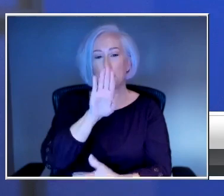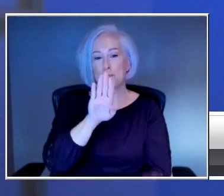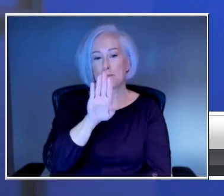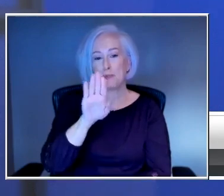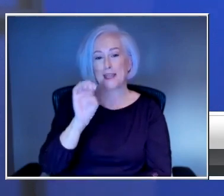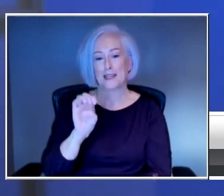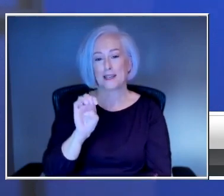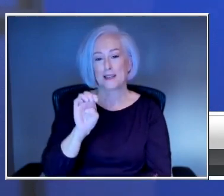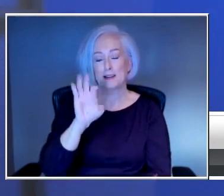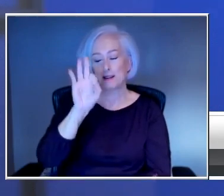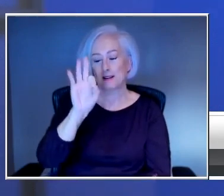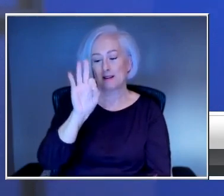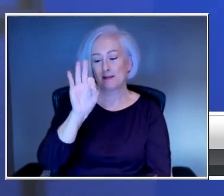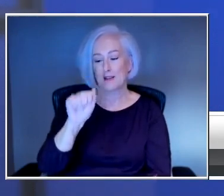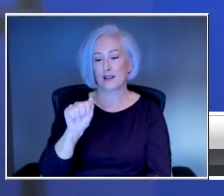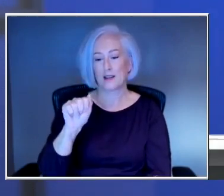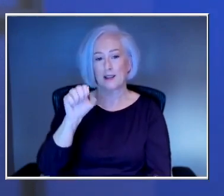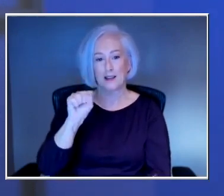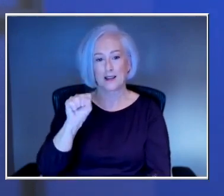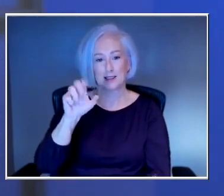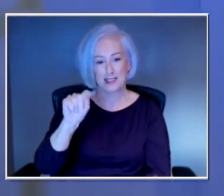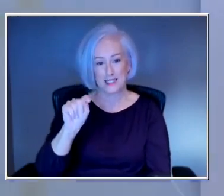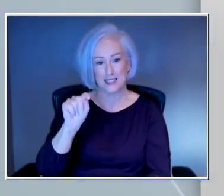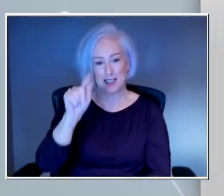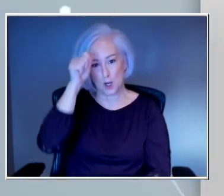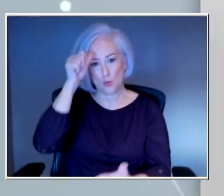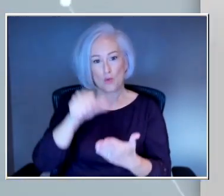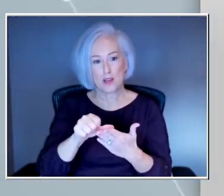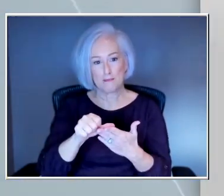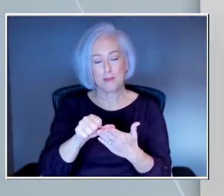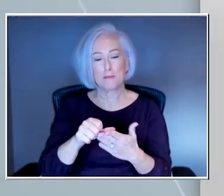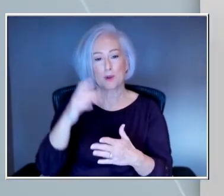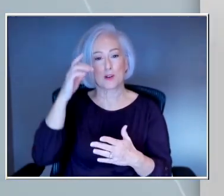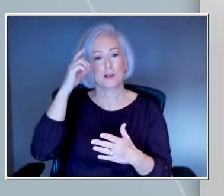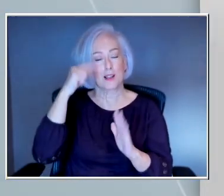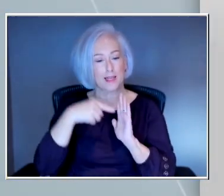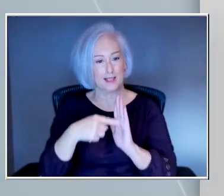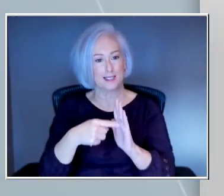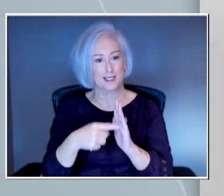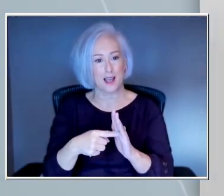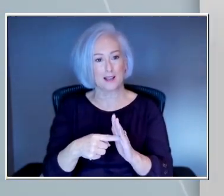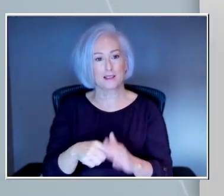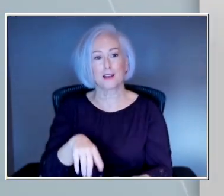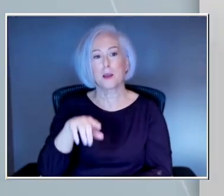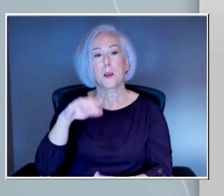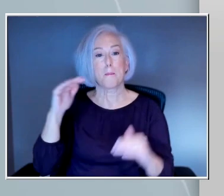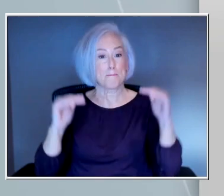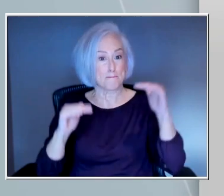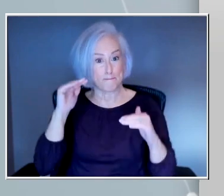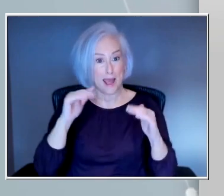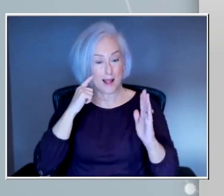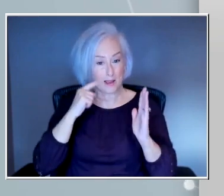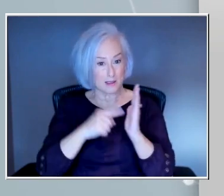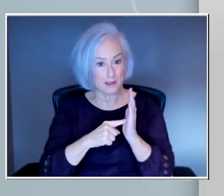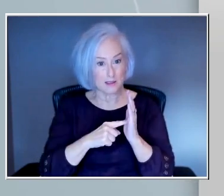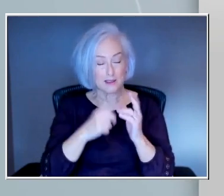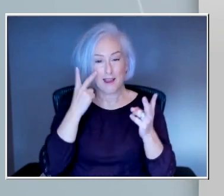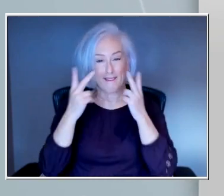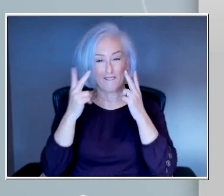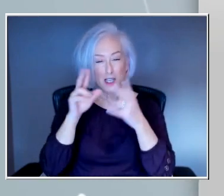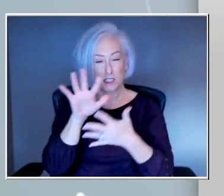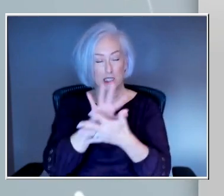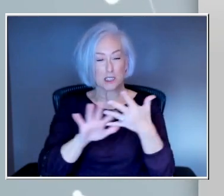for remembering those common signs of stroke. Be fast stands for balance changes, eyesight problems, face